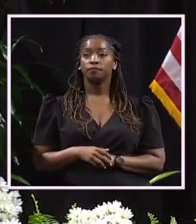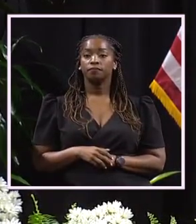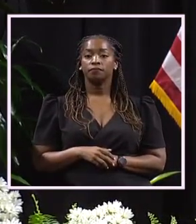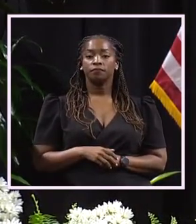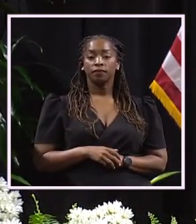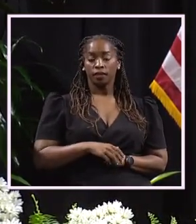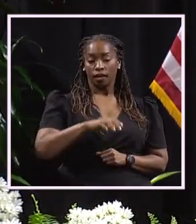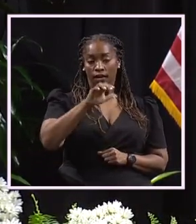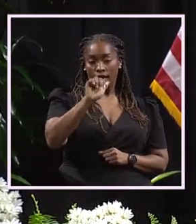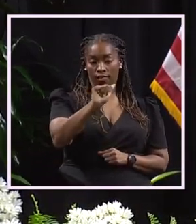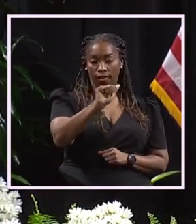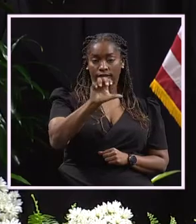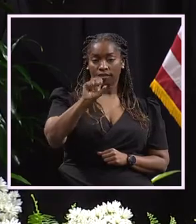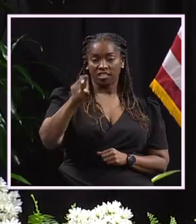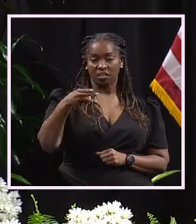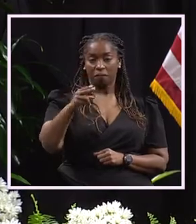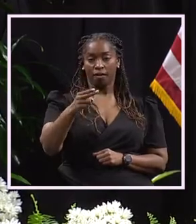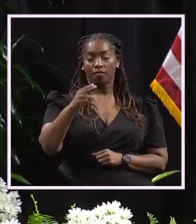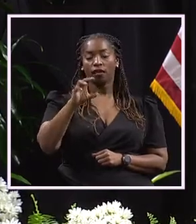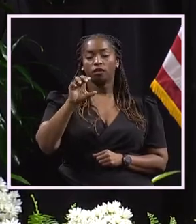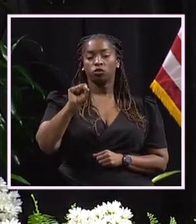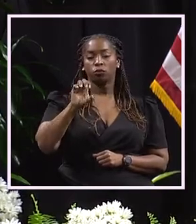Alexis Smith, summa cum laude.